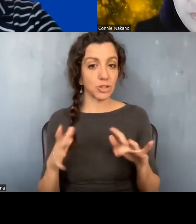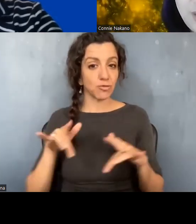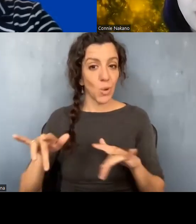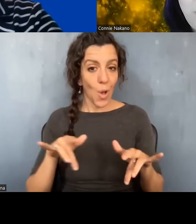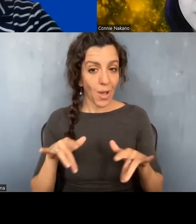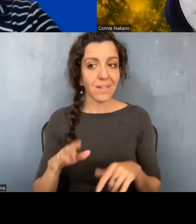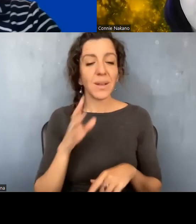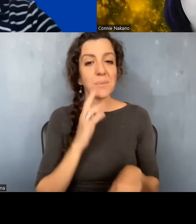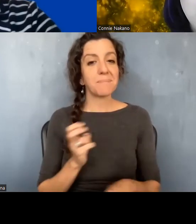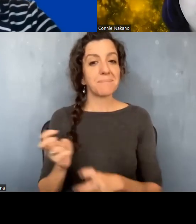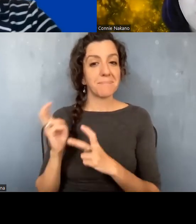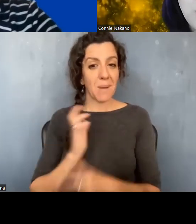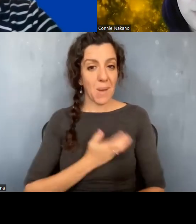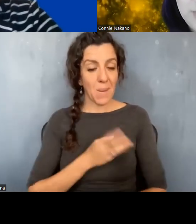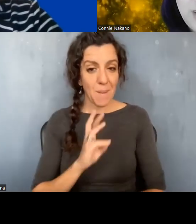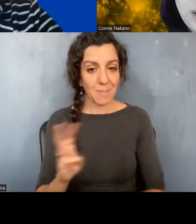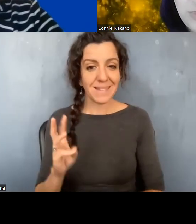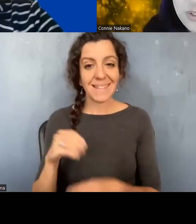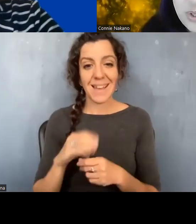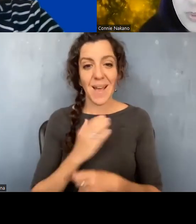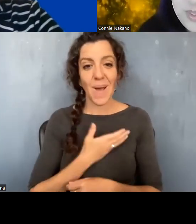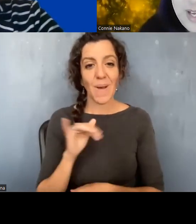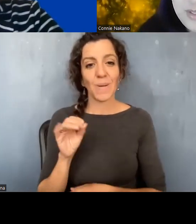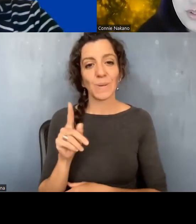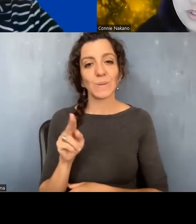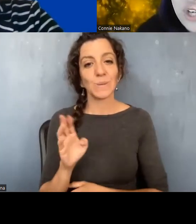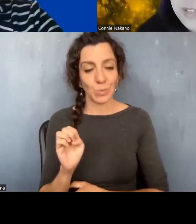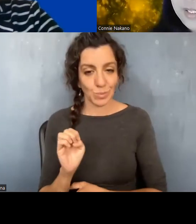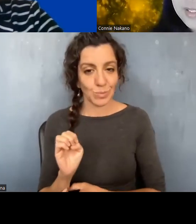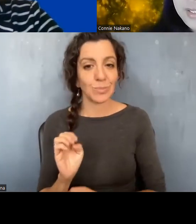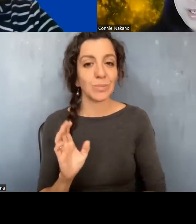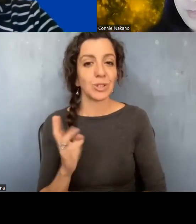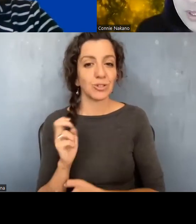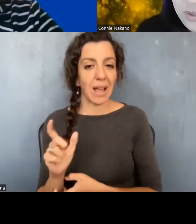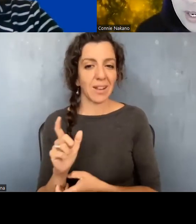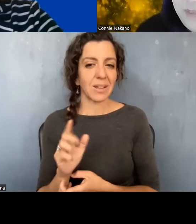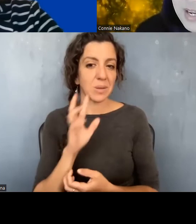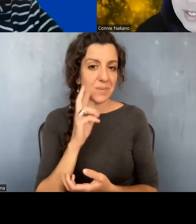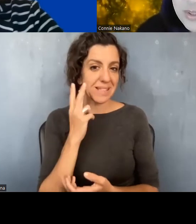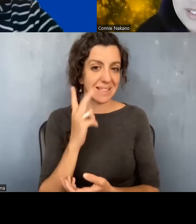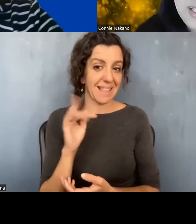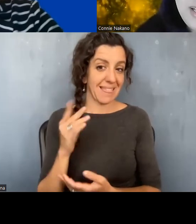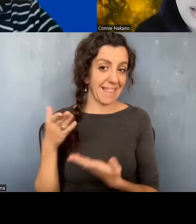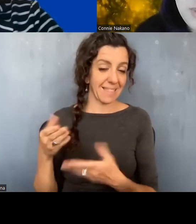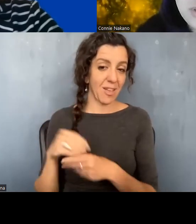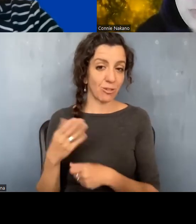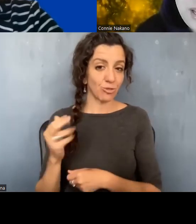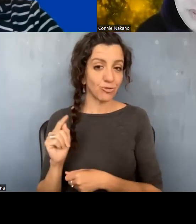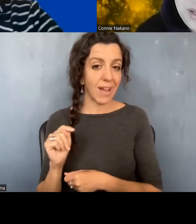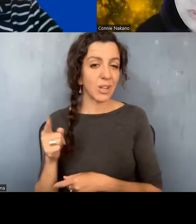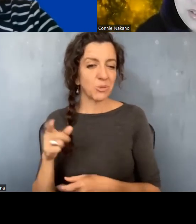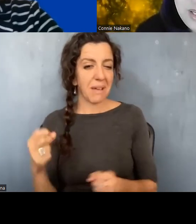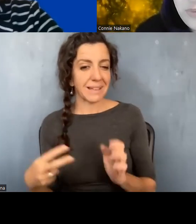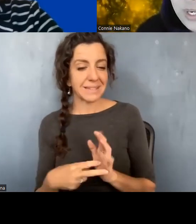we will have it up on our website and also our YouTube channel. We'll be sure to put that into the chat link so that you can have access to it. It should be